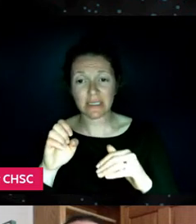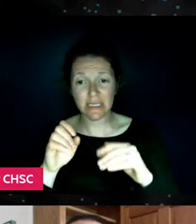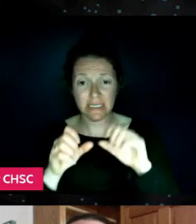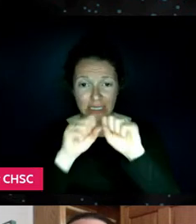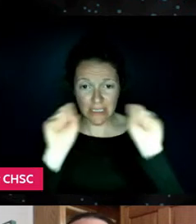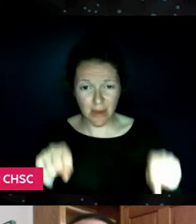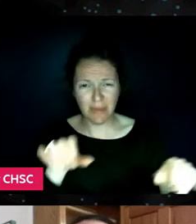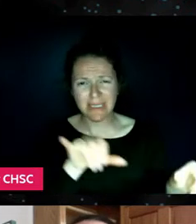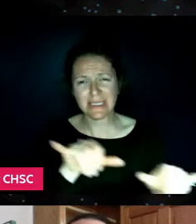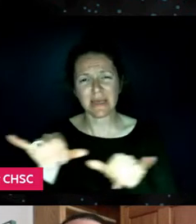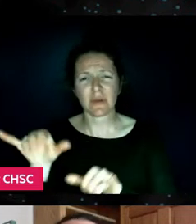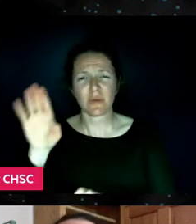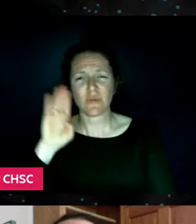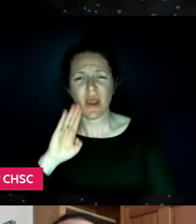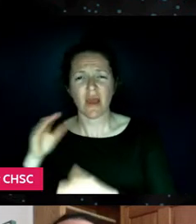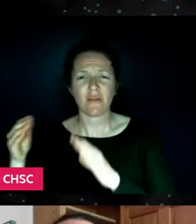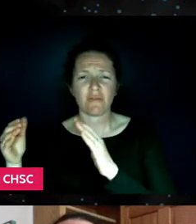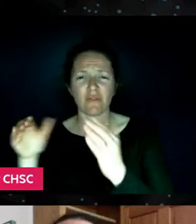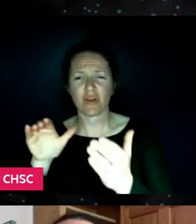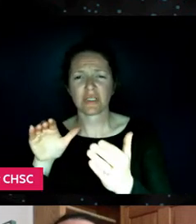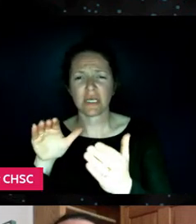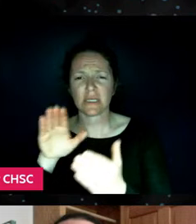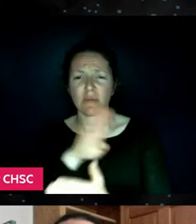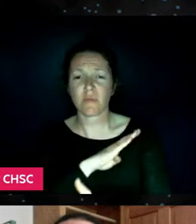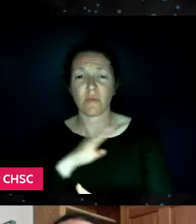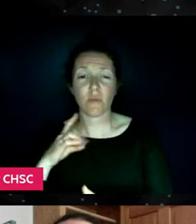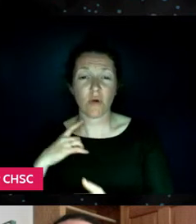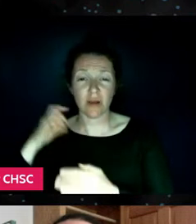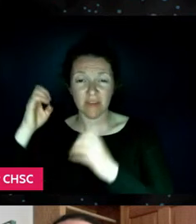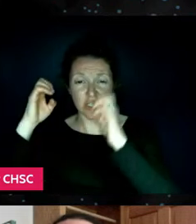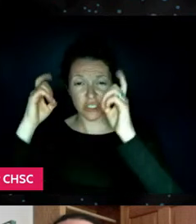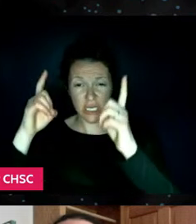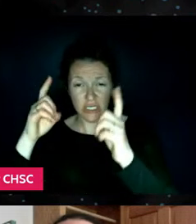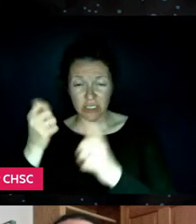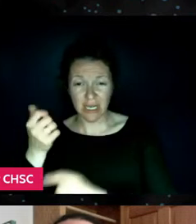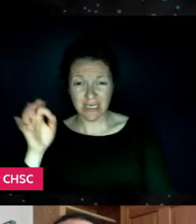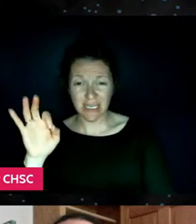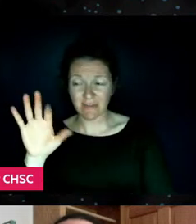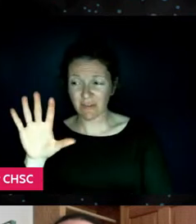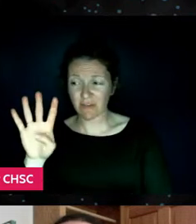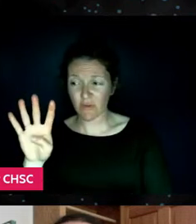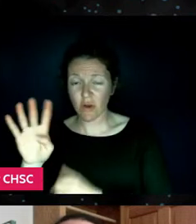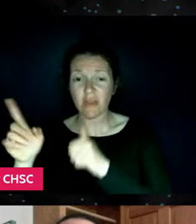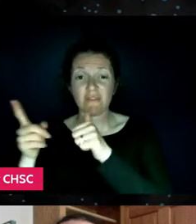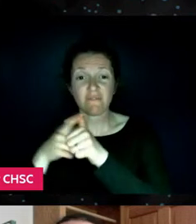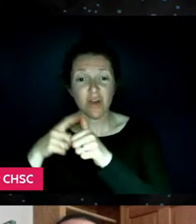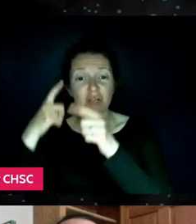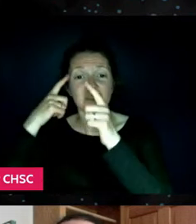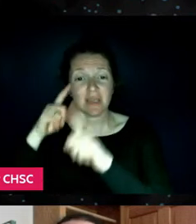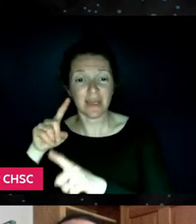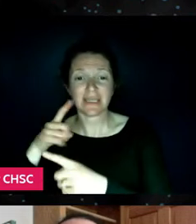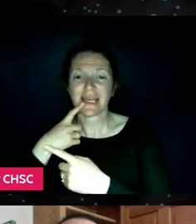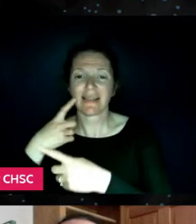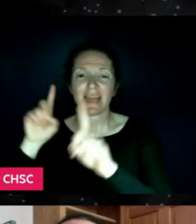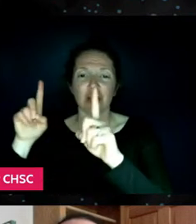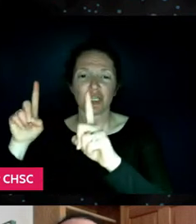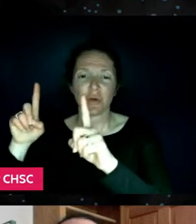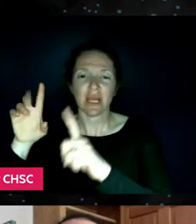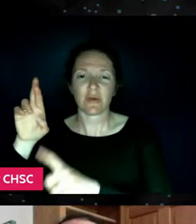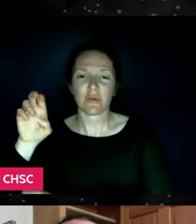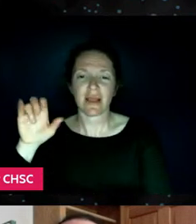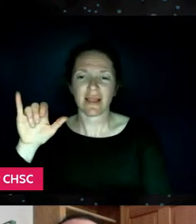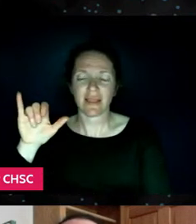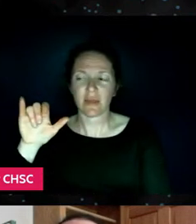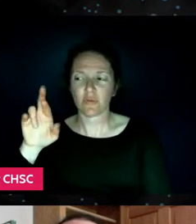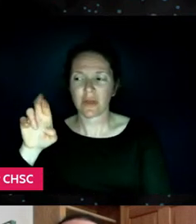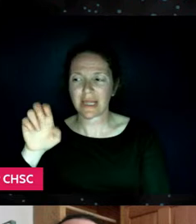of Education in 1954. The very first decision was a declaratory relief. And not until the following year